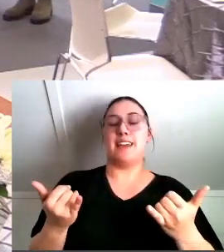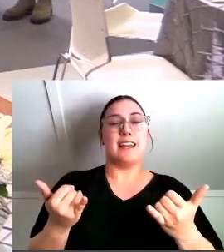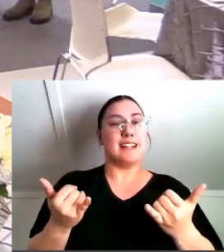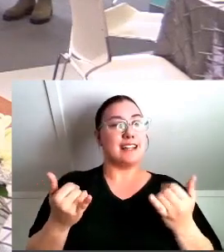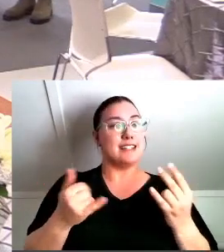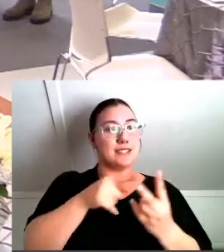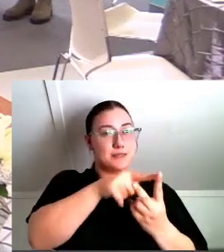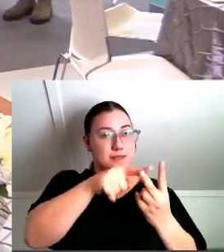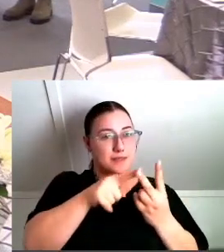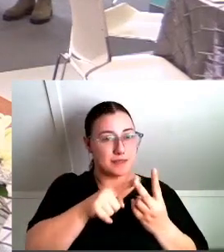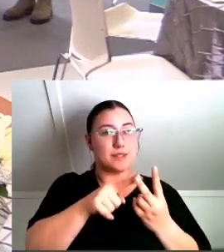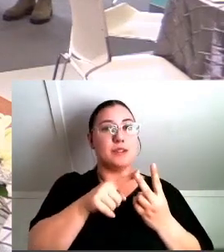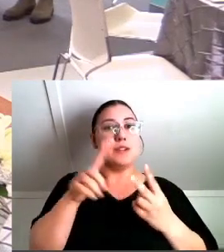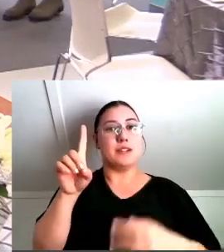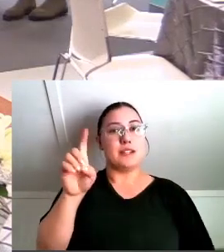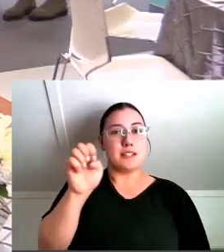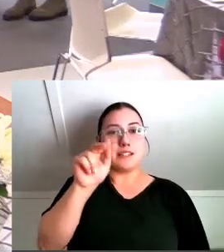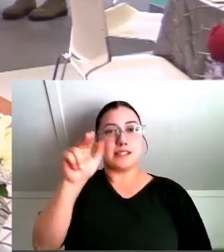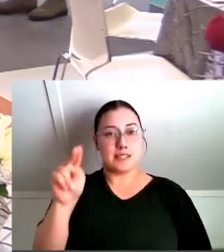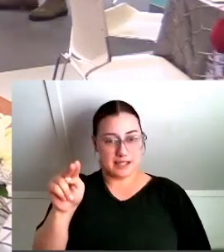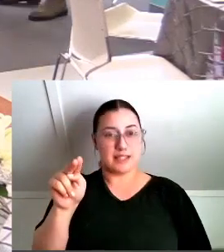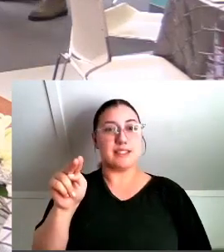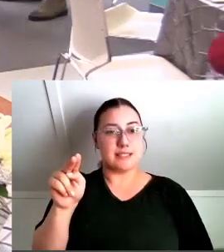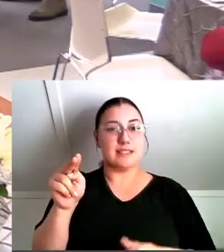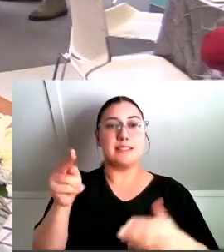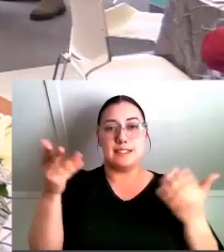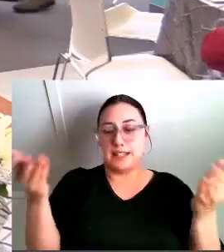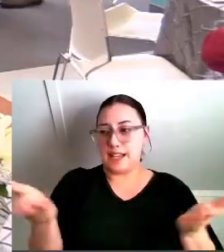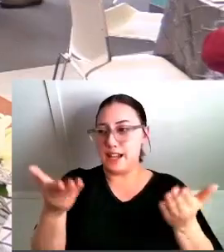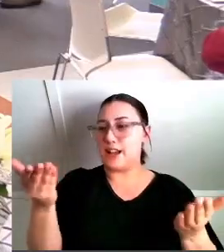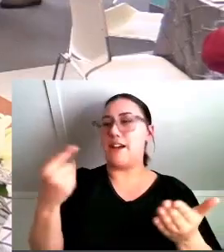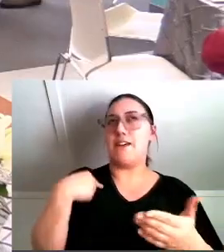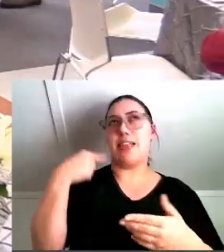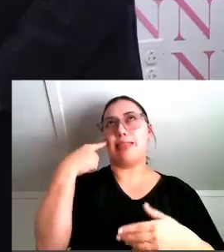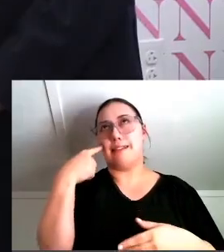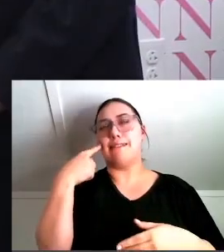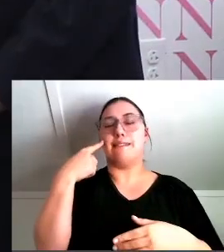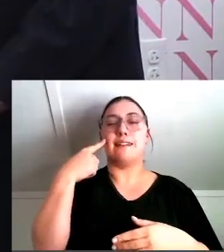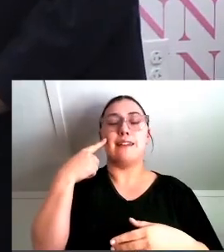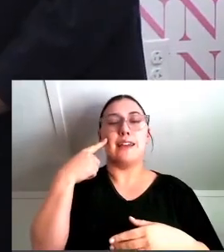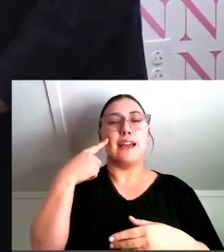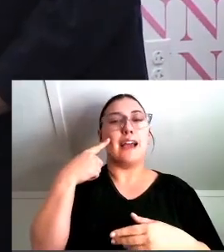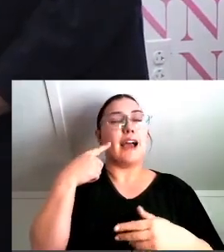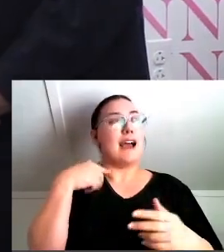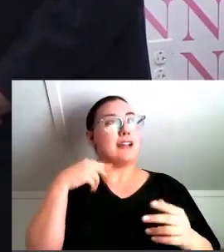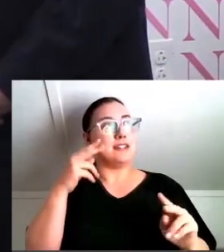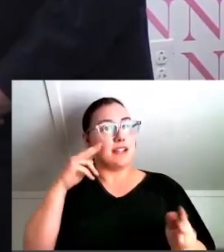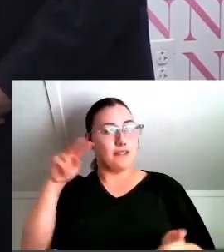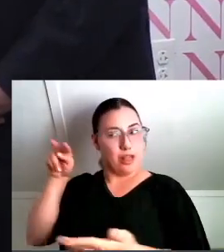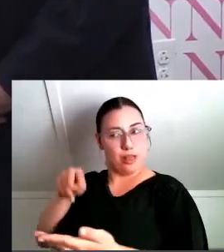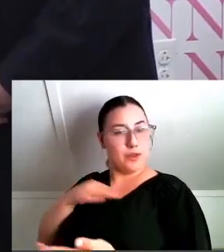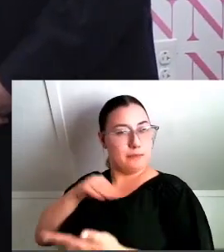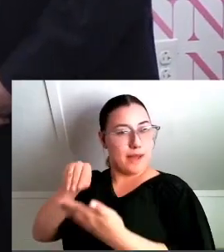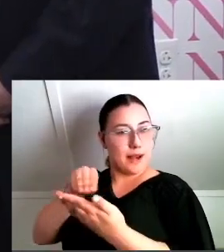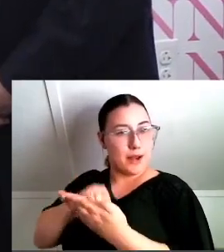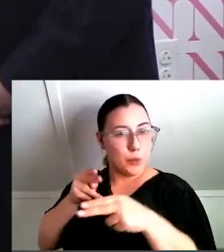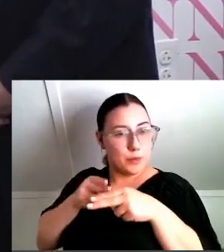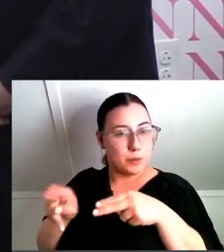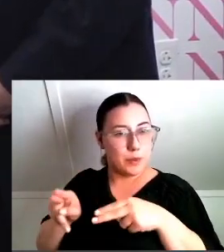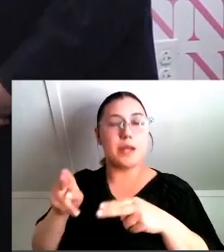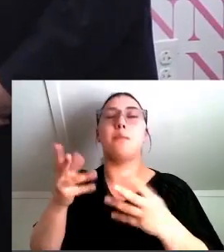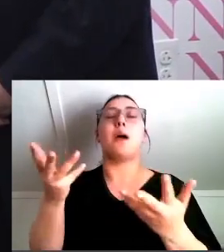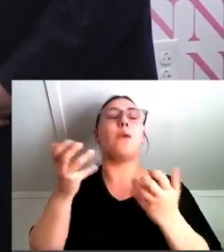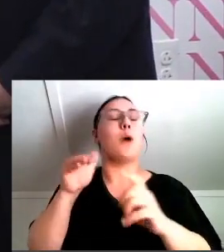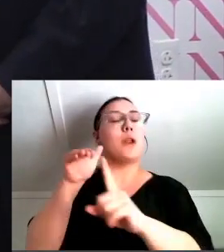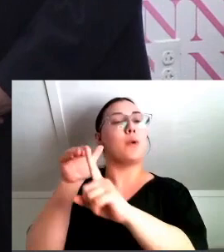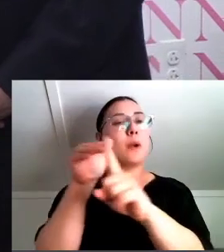in sync with one another in a certain sense. And I just have to turn to the notes here briefly. I just want to remind you that we are